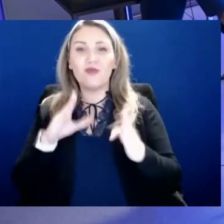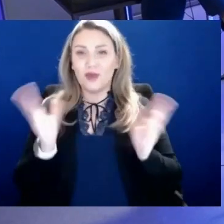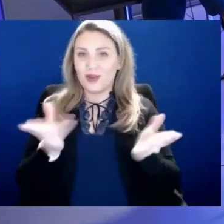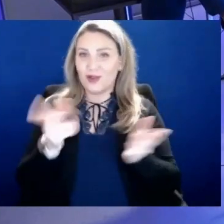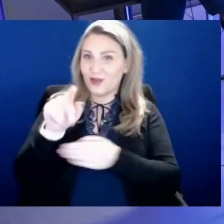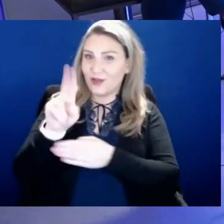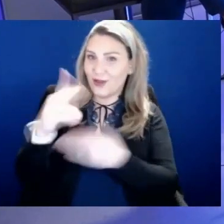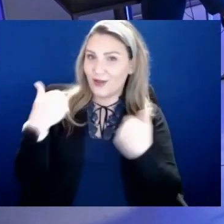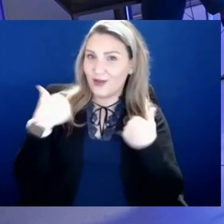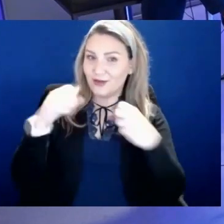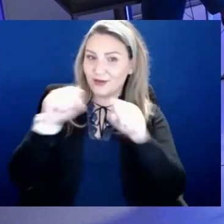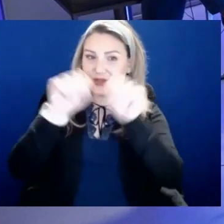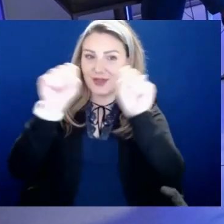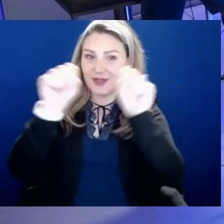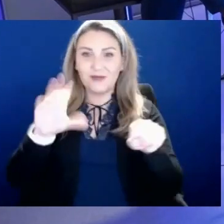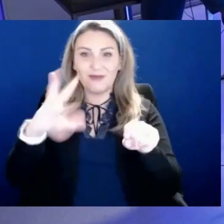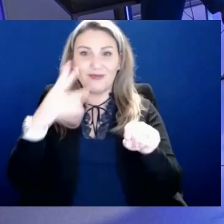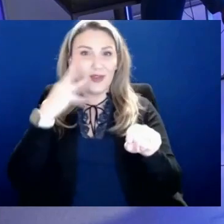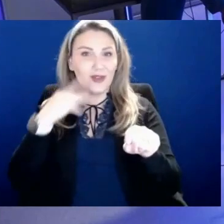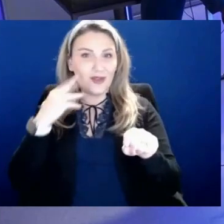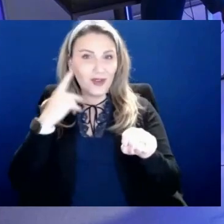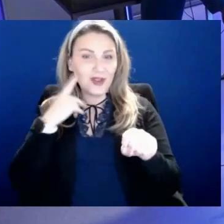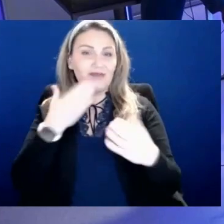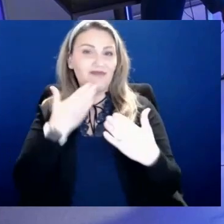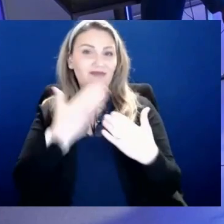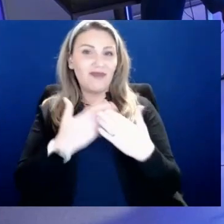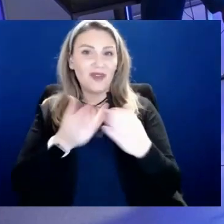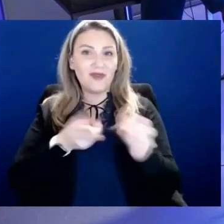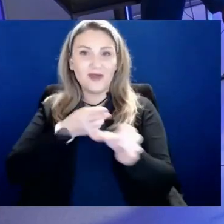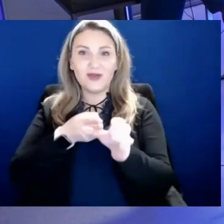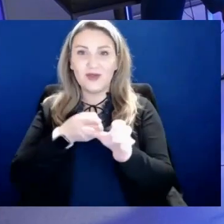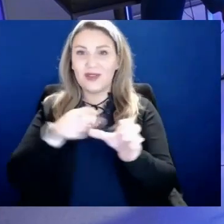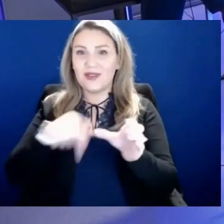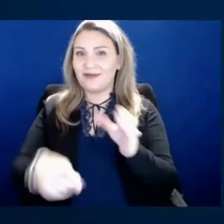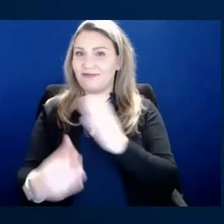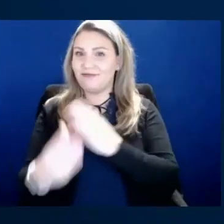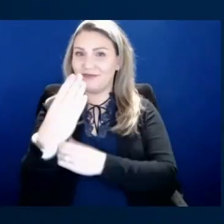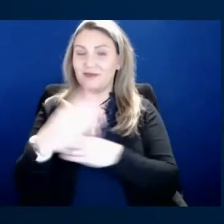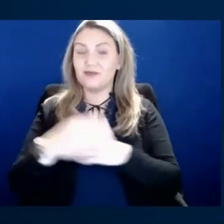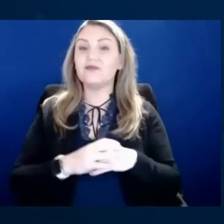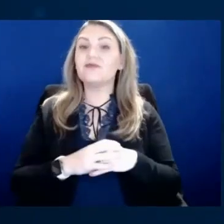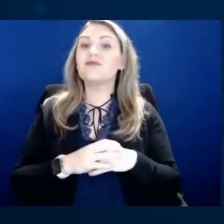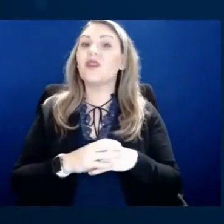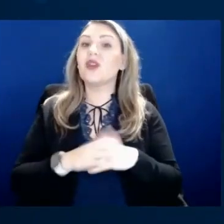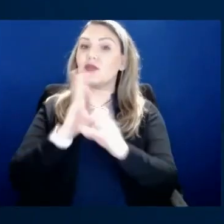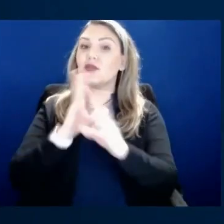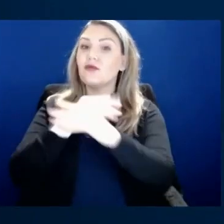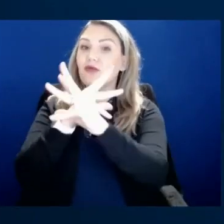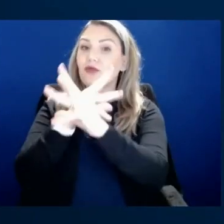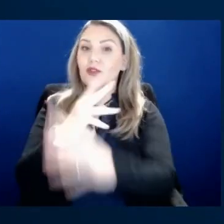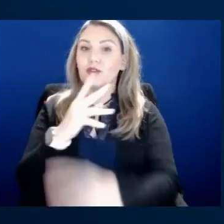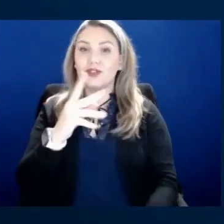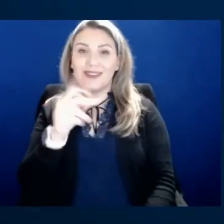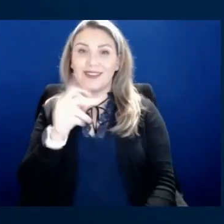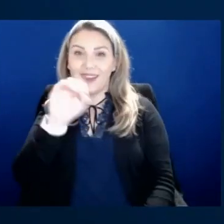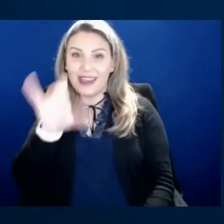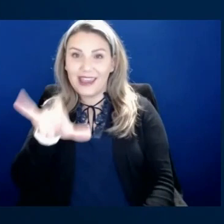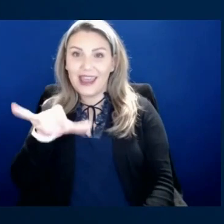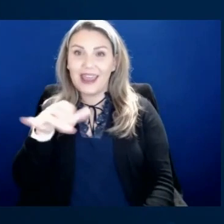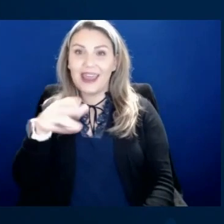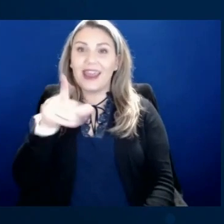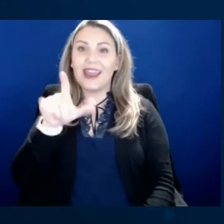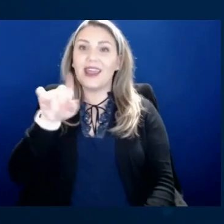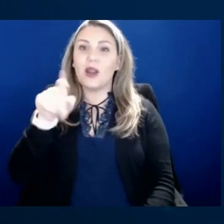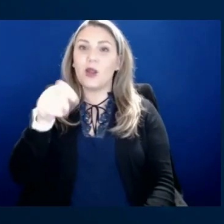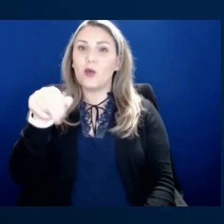your experience. So ladies, thank you for joining us at the desk today. Joining us virtually is Kelly Hallou and Stephanie Parker, both who have